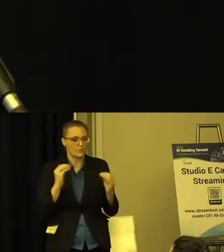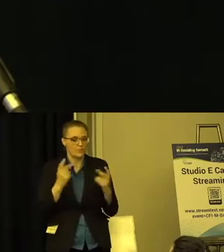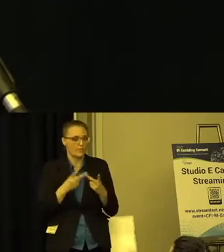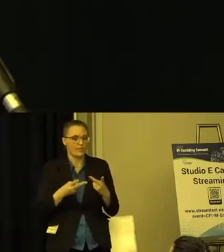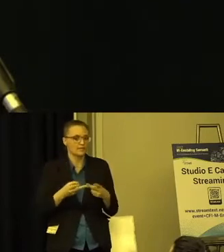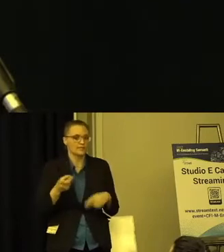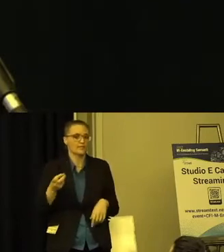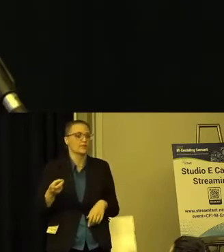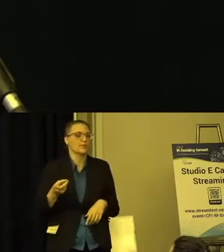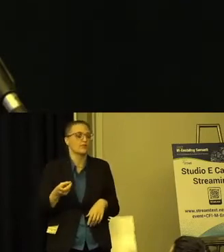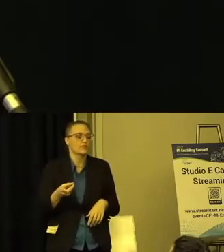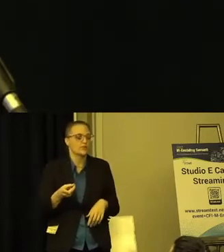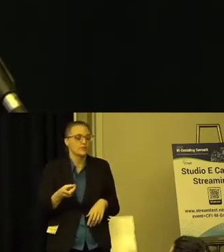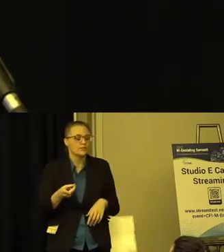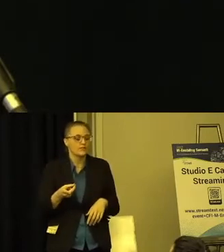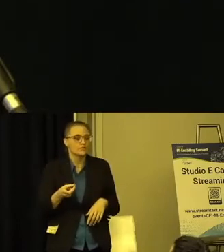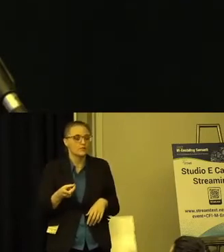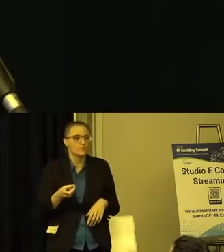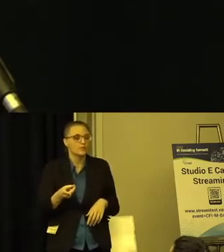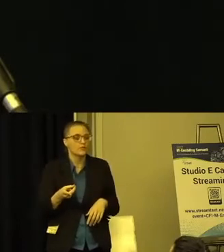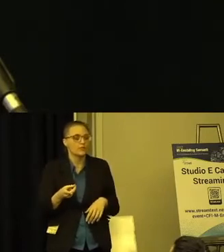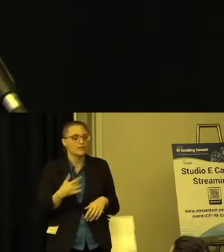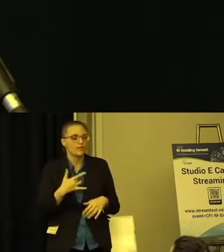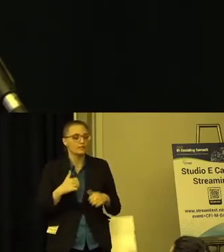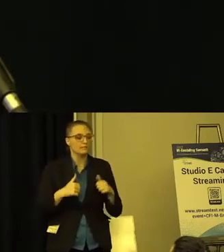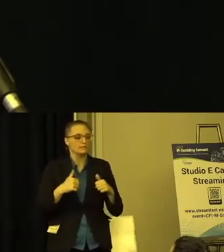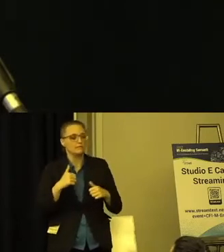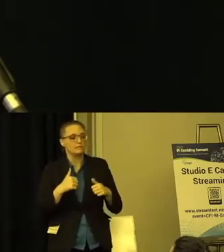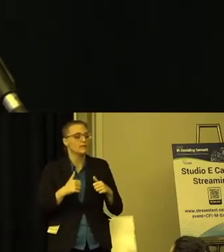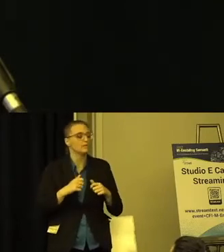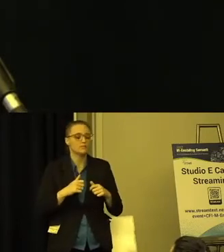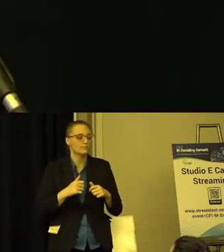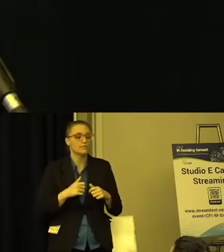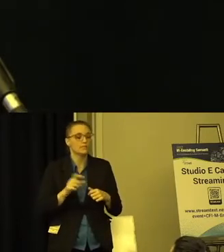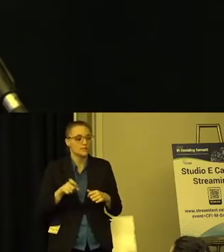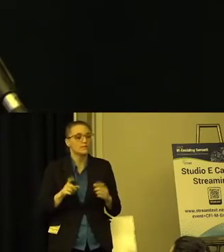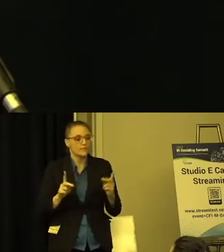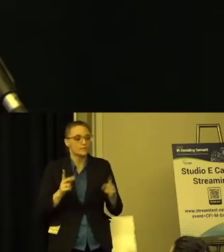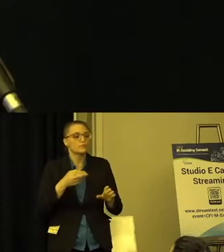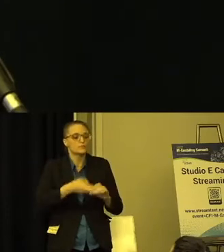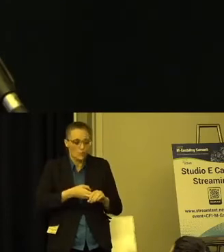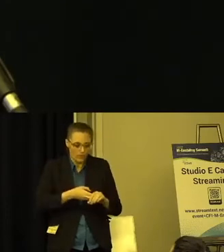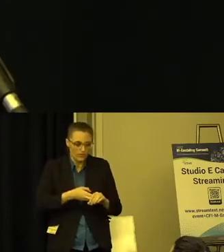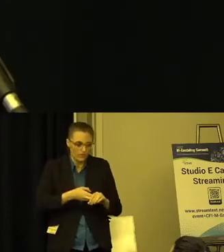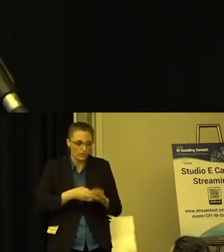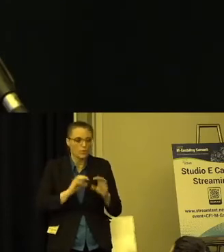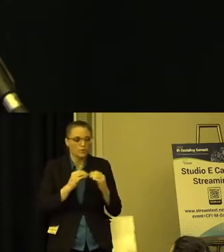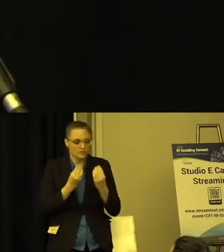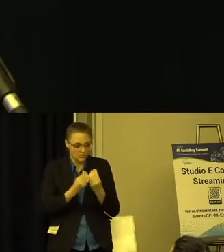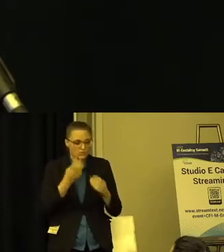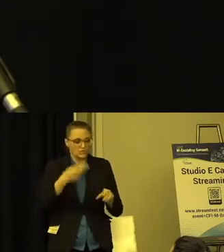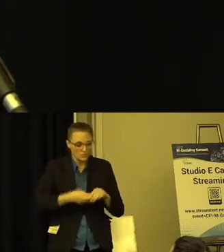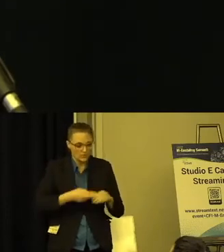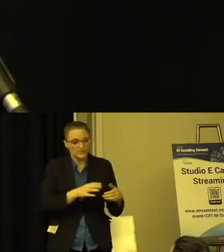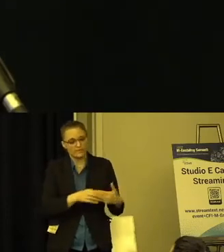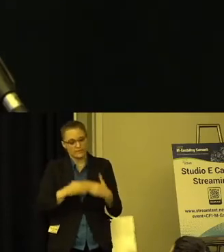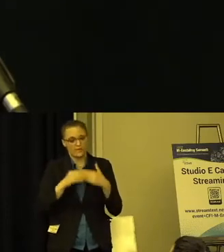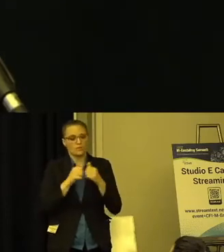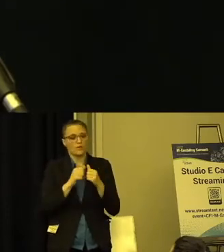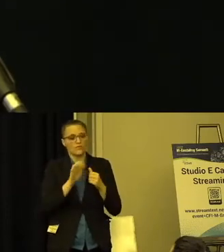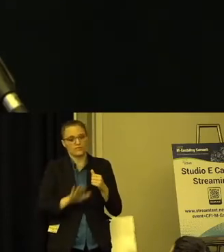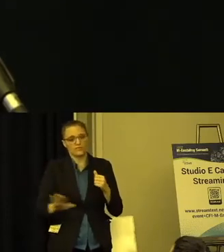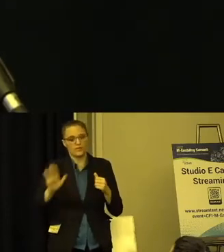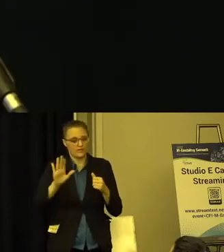there, so they're tentative about joining. But we really need people to join, organizations to join, to lead with